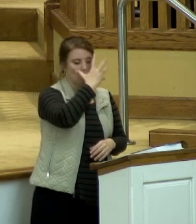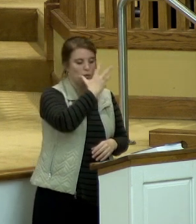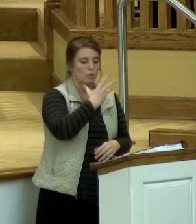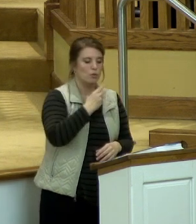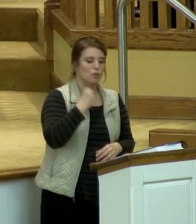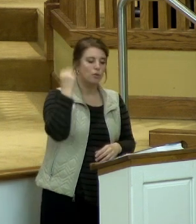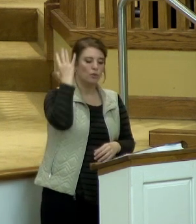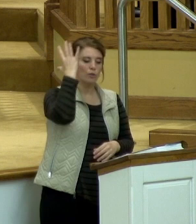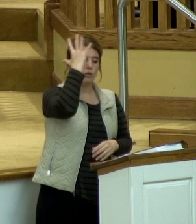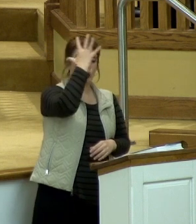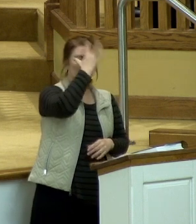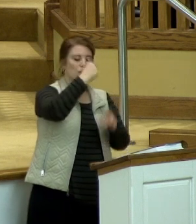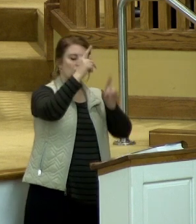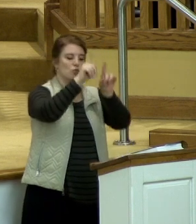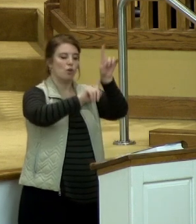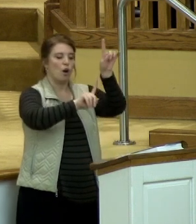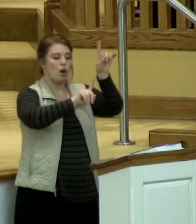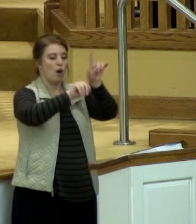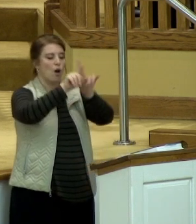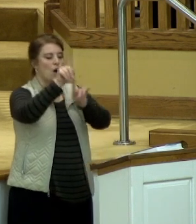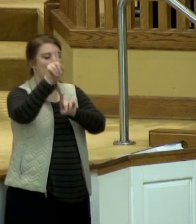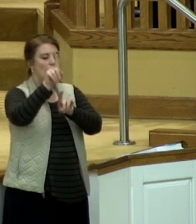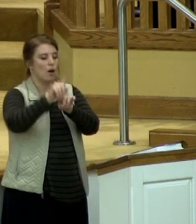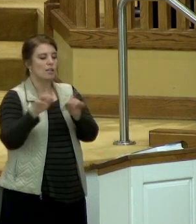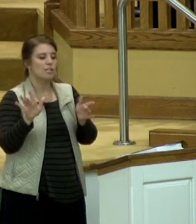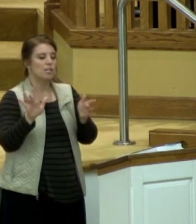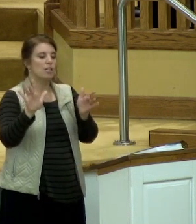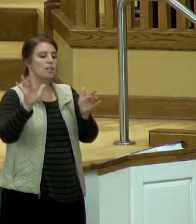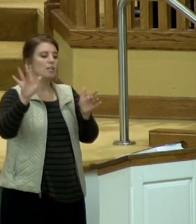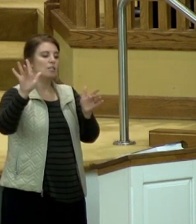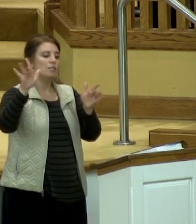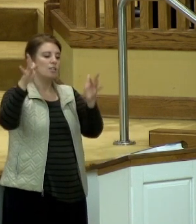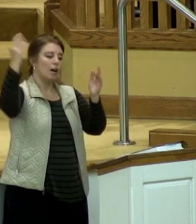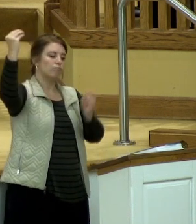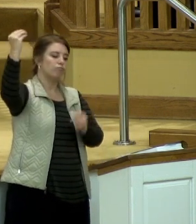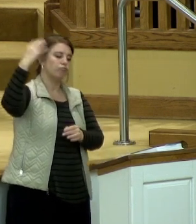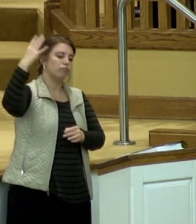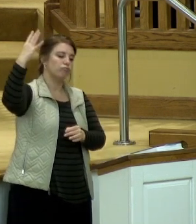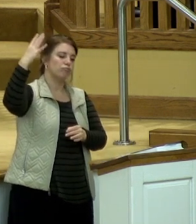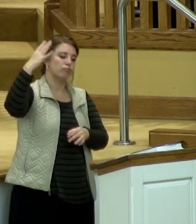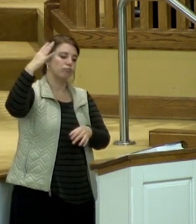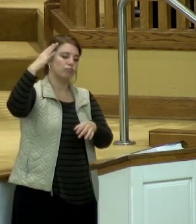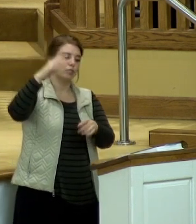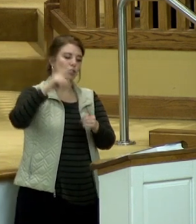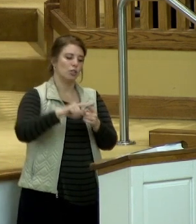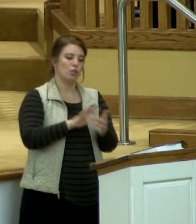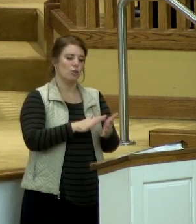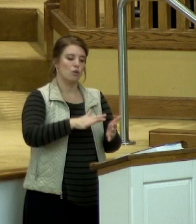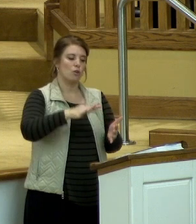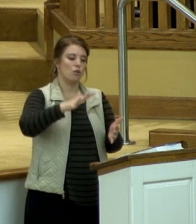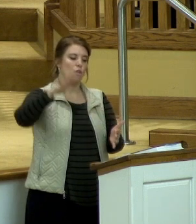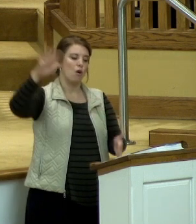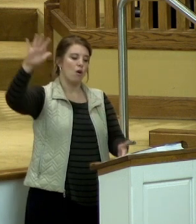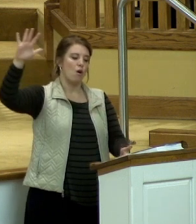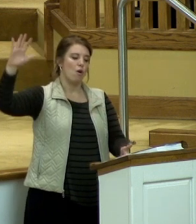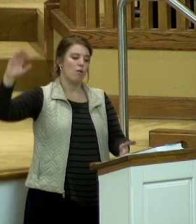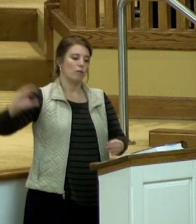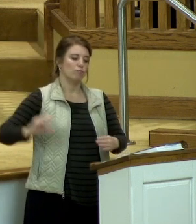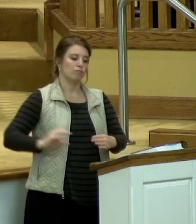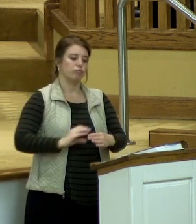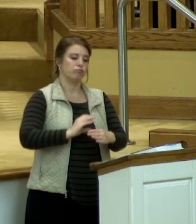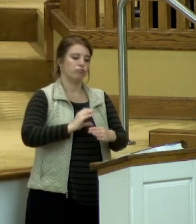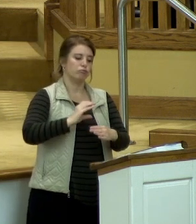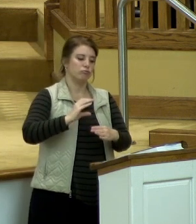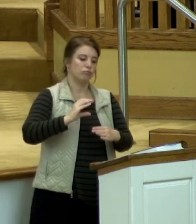of Bethlehem, shine upon us until the glory